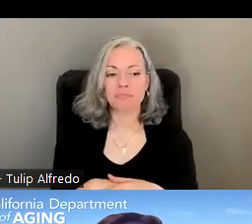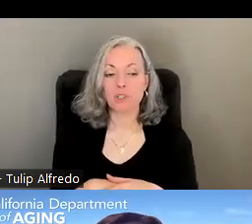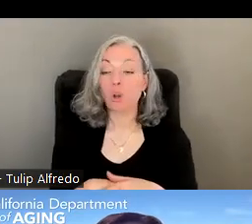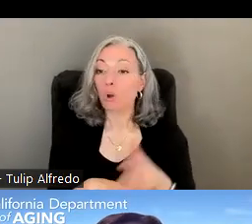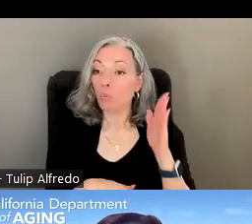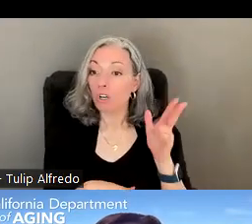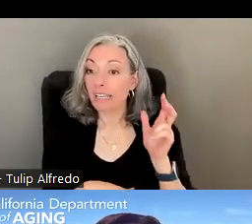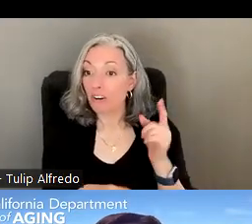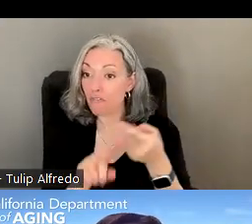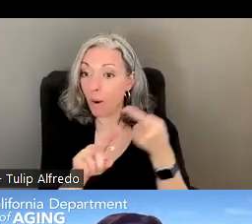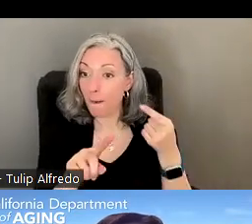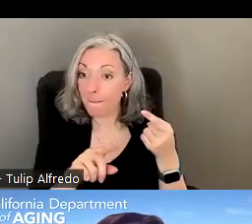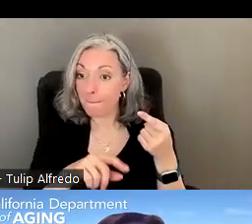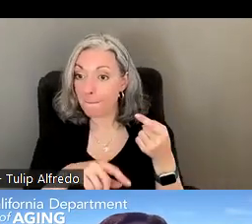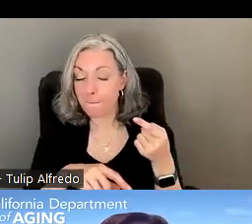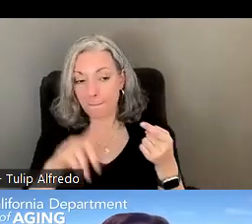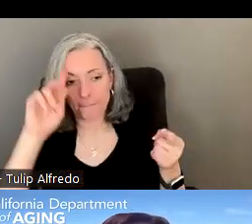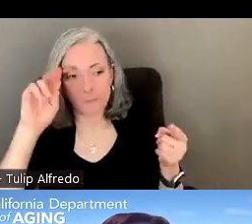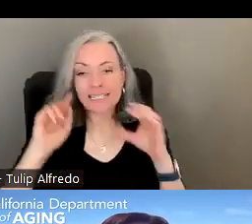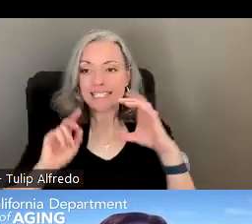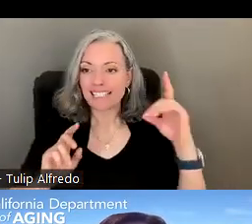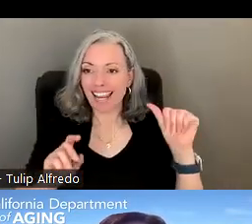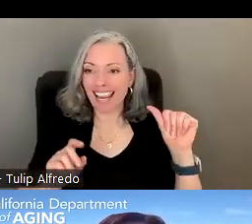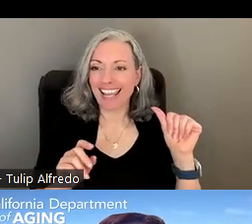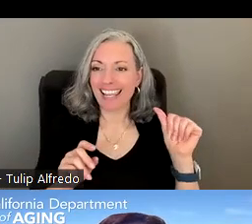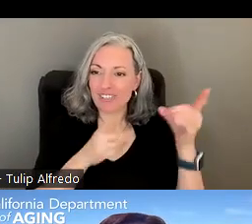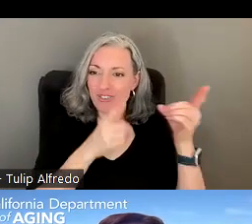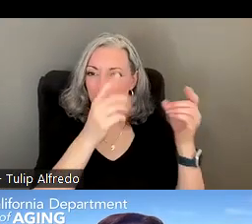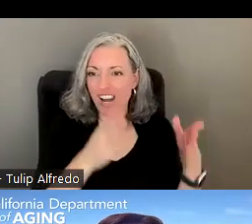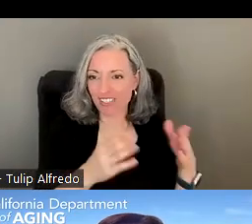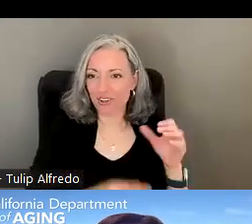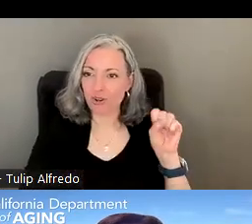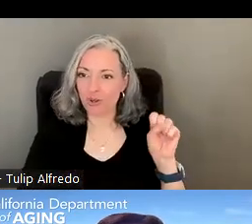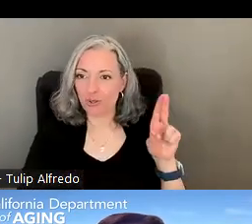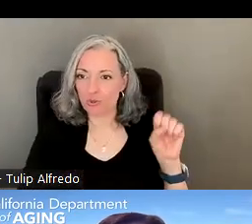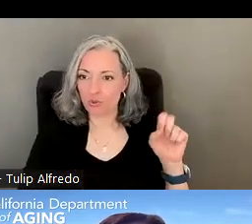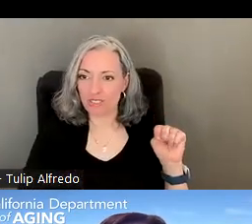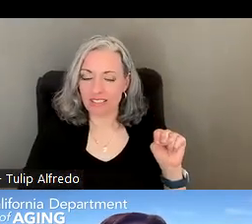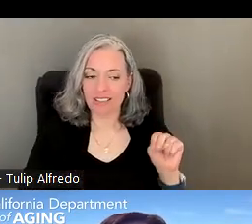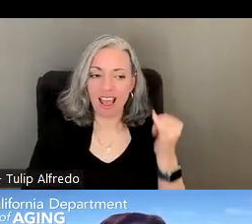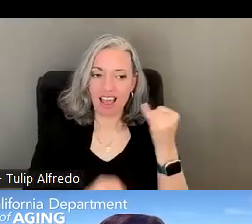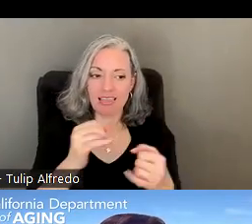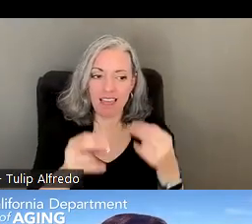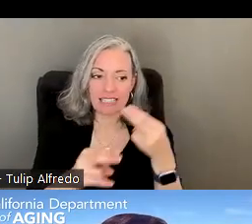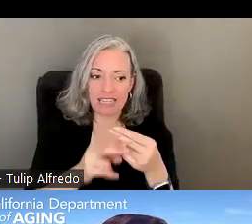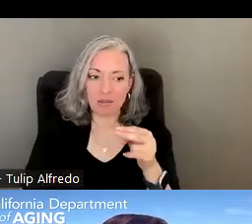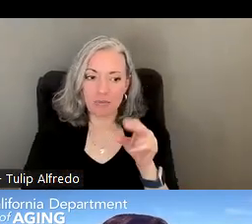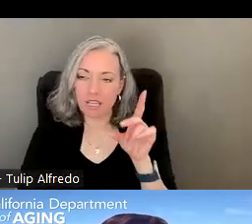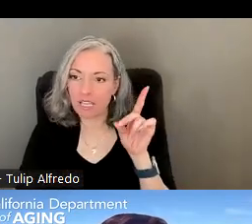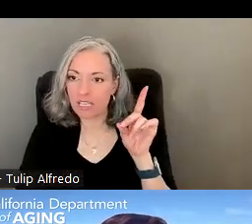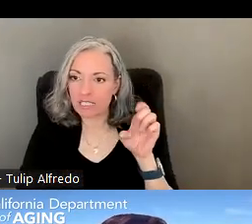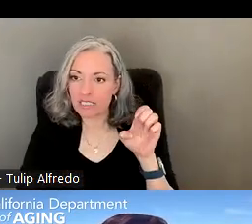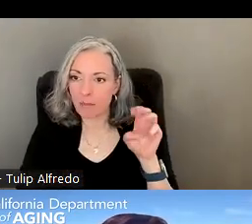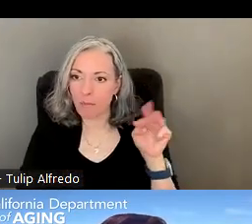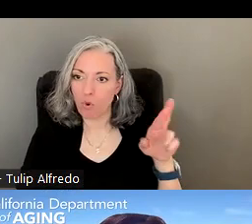hearing from CDA's director, our fearless leader, Susan DeMoris, on MPA updates and CDA updates.